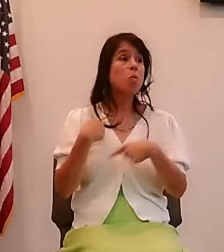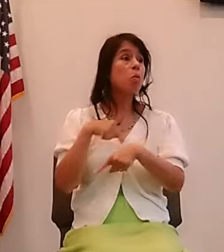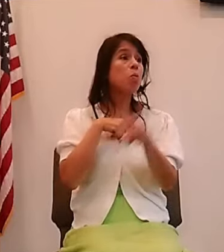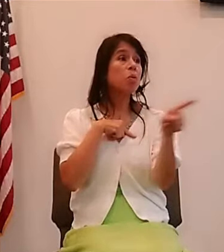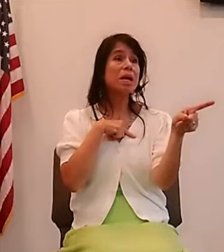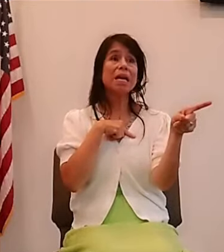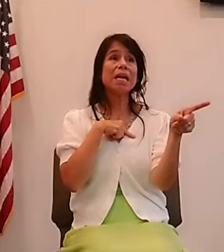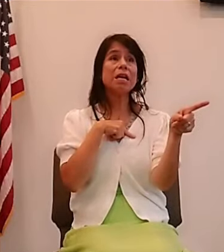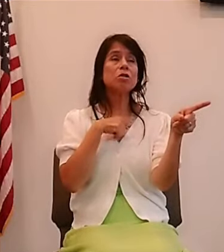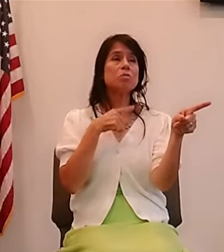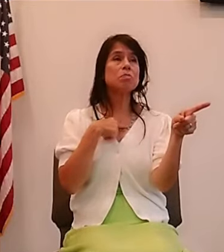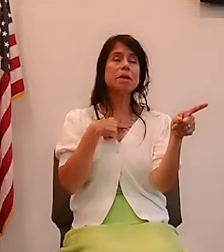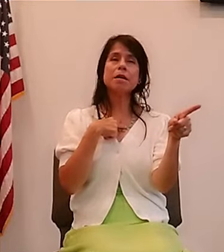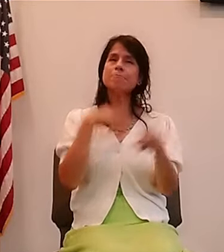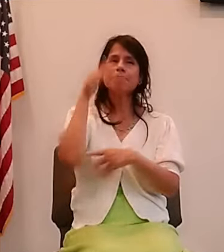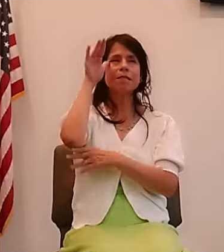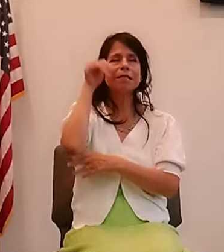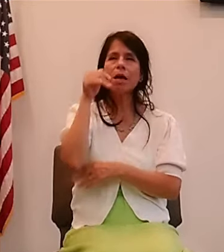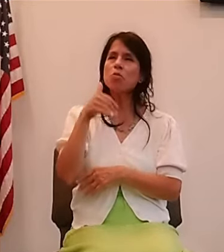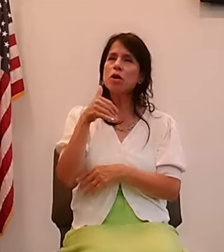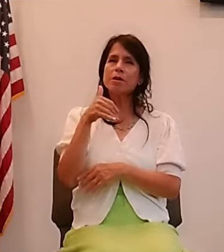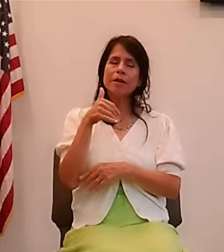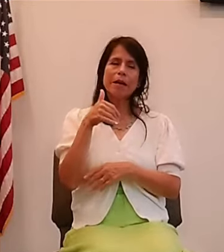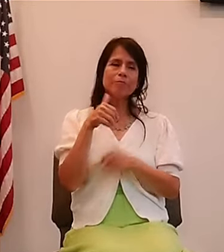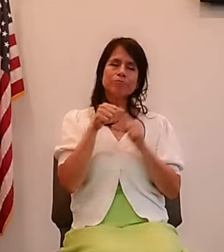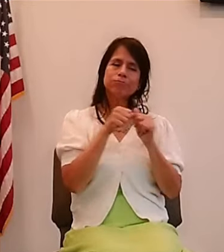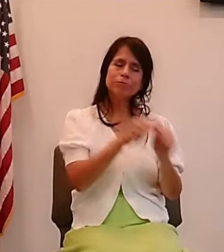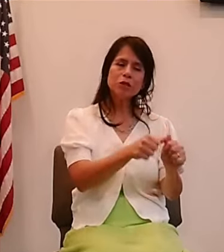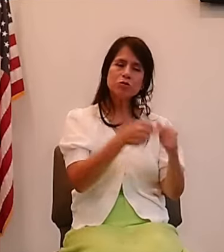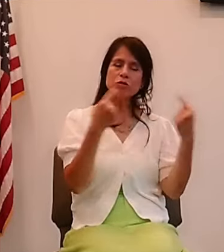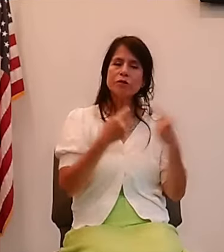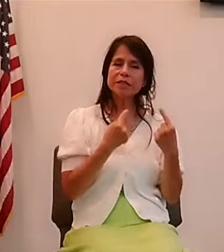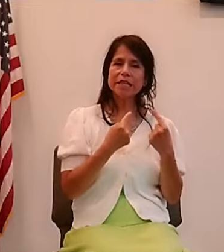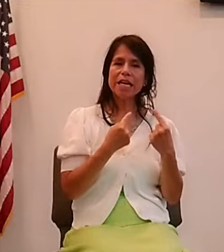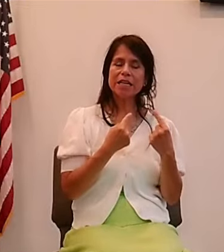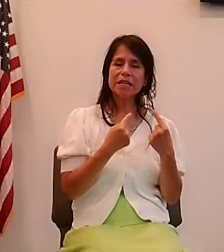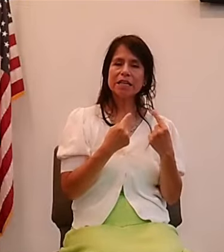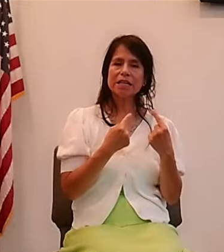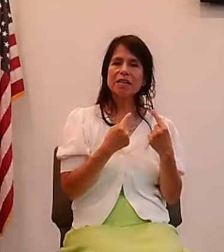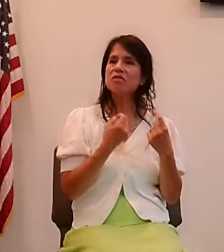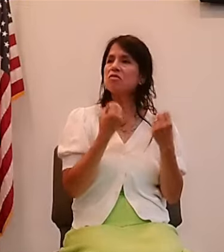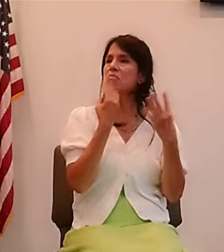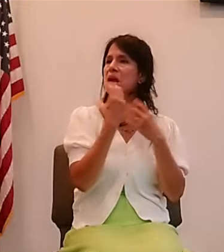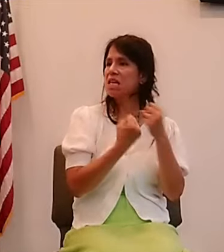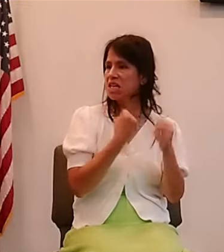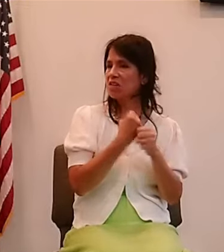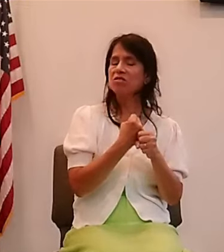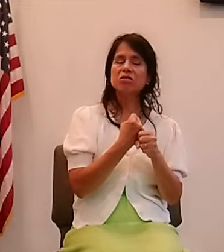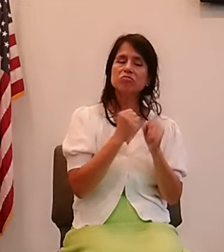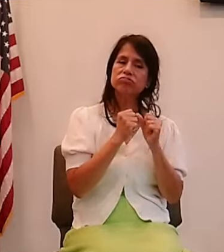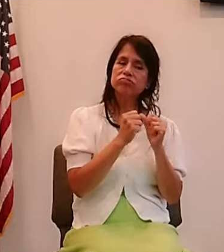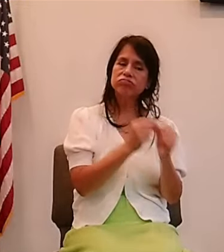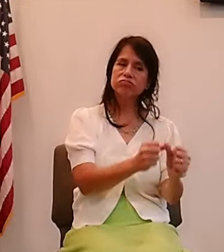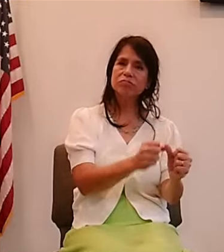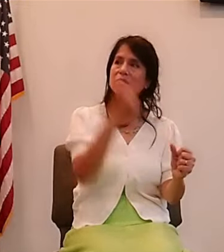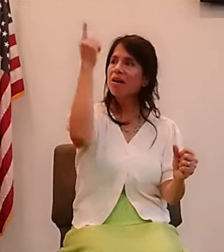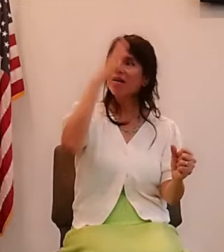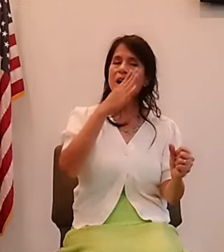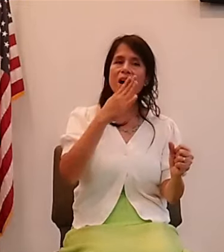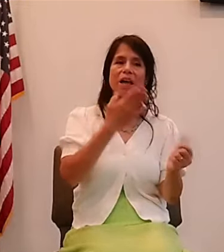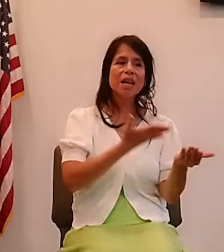been headstrong in our ways, in our sins, even if it's been for years, and if God brings us